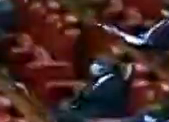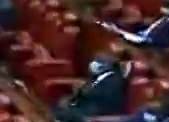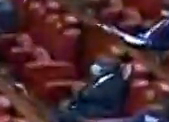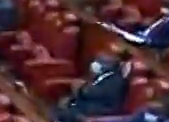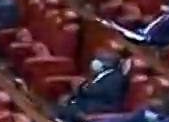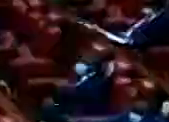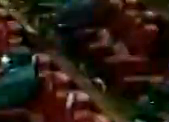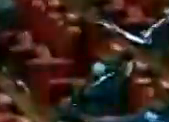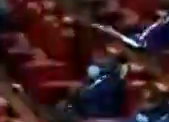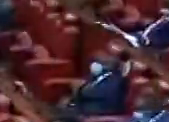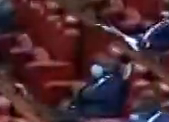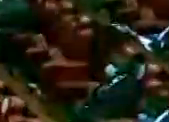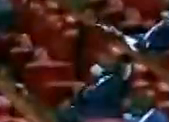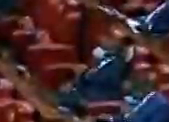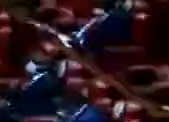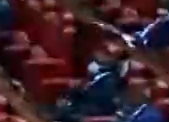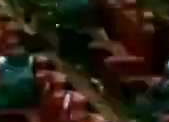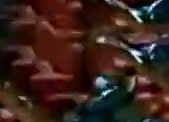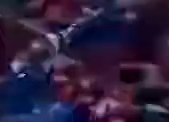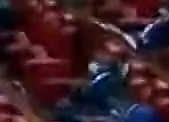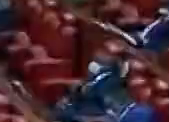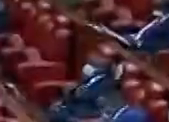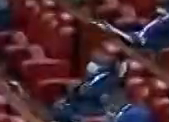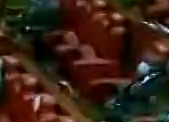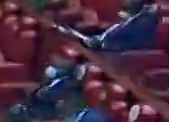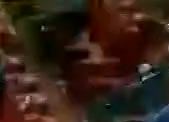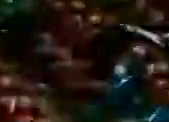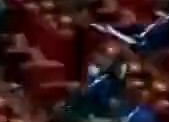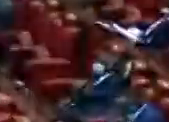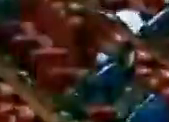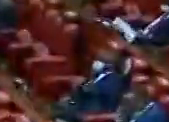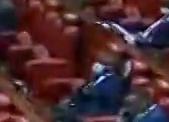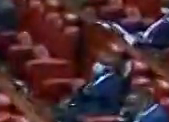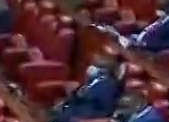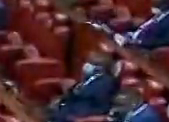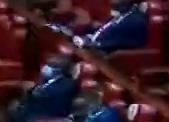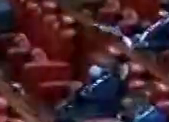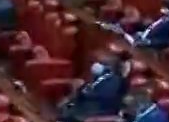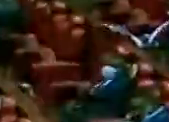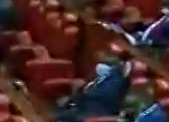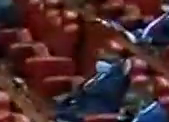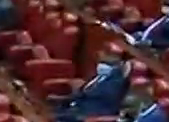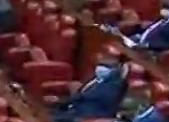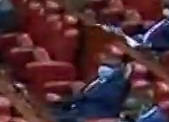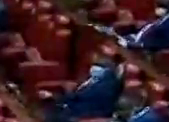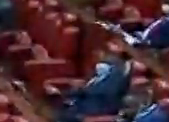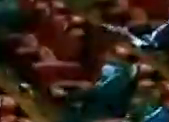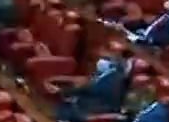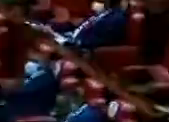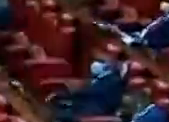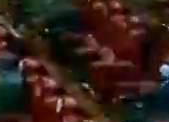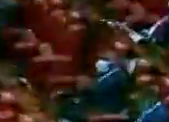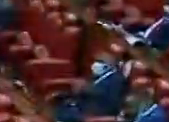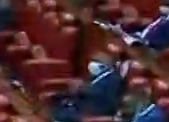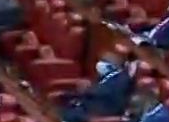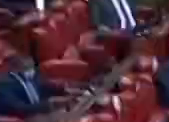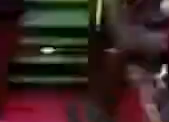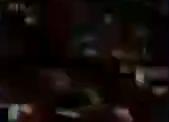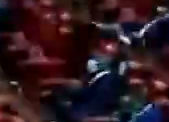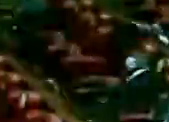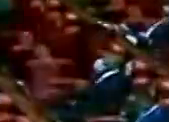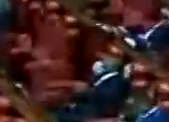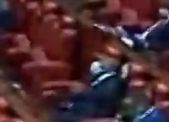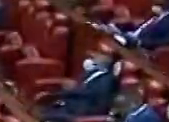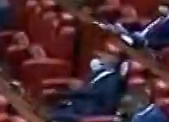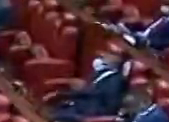Honourable members, debate on this motion was concluded before the House went to recess, but question could not be put for the reason that the House